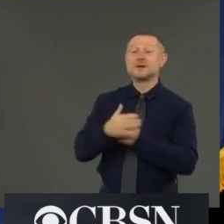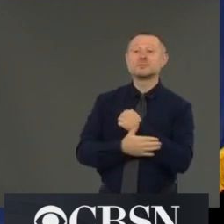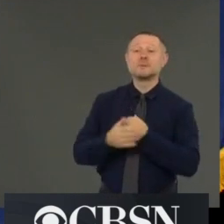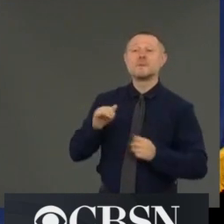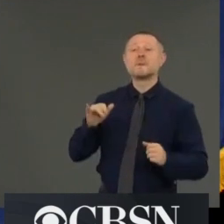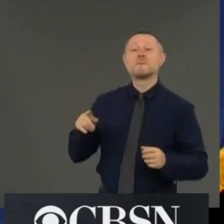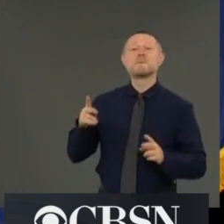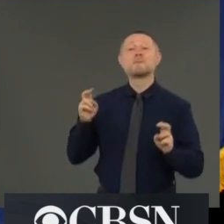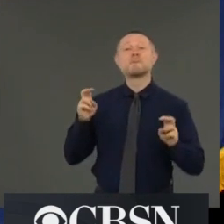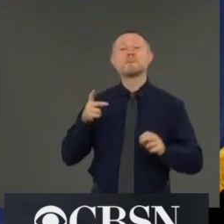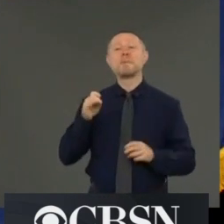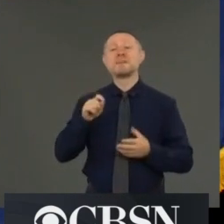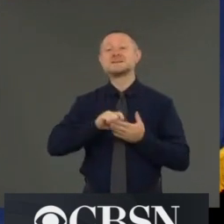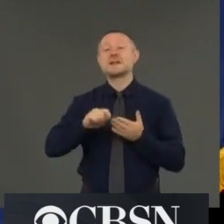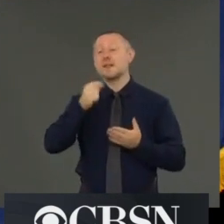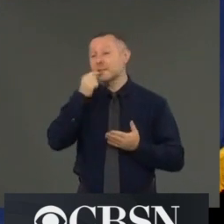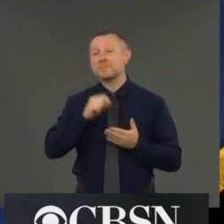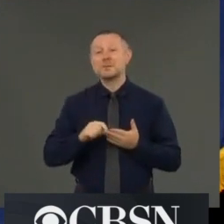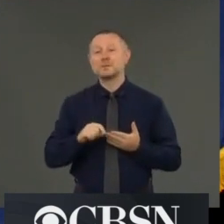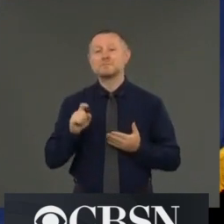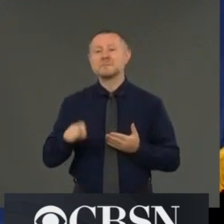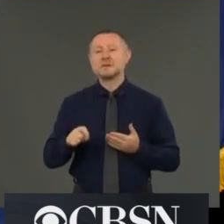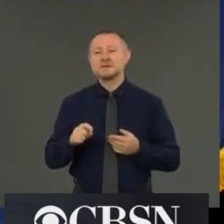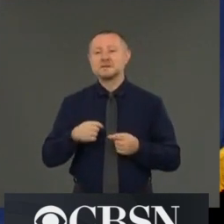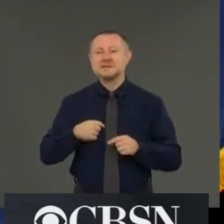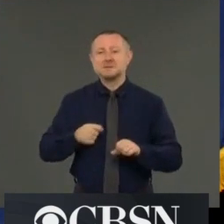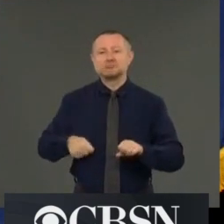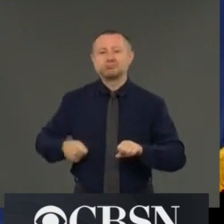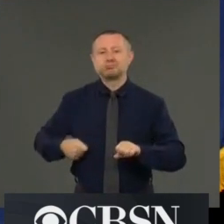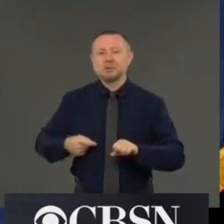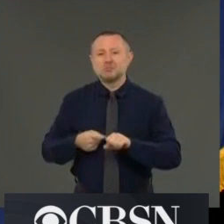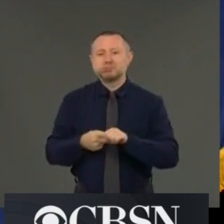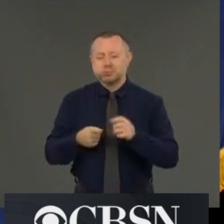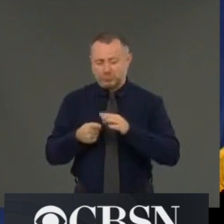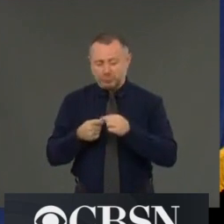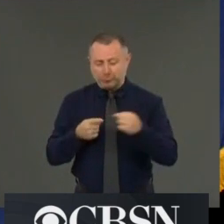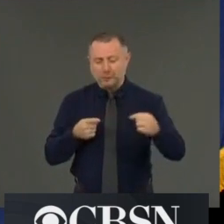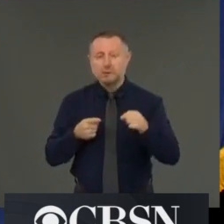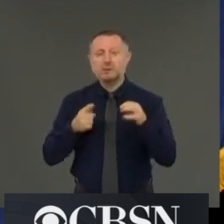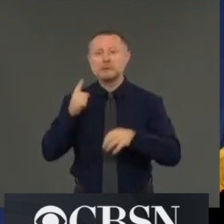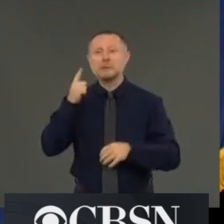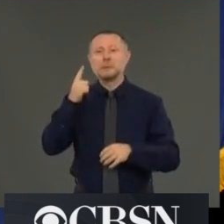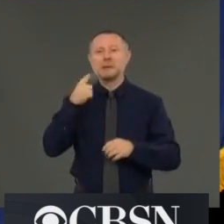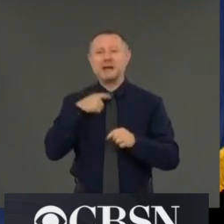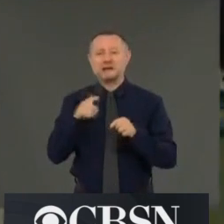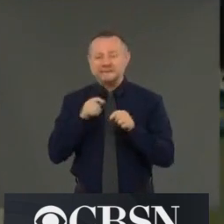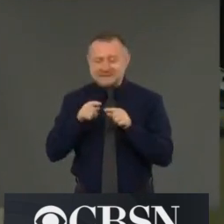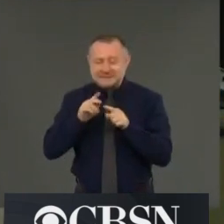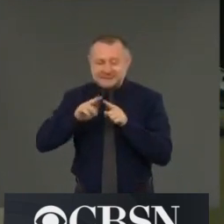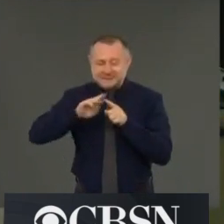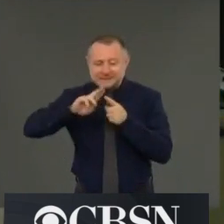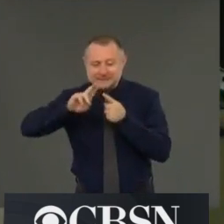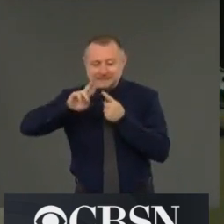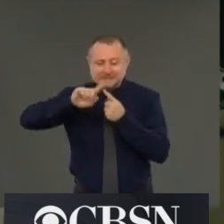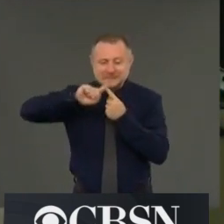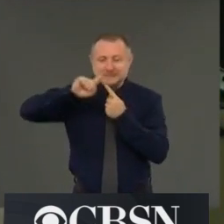and they're going to have to find savings wherever they can. I'll ask Jano if he wants to add anything to that. One other point,